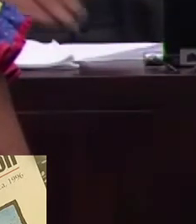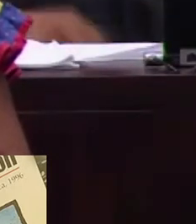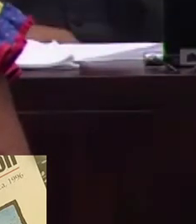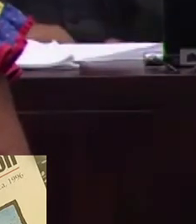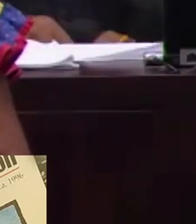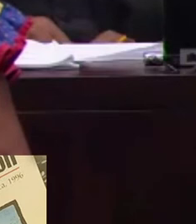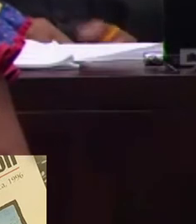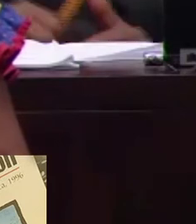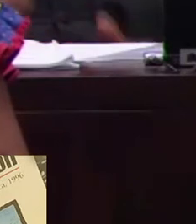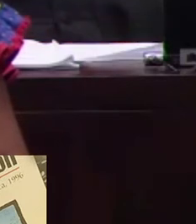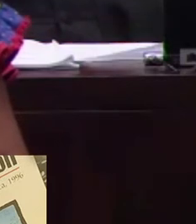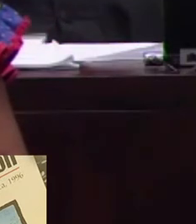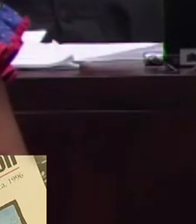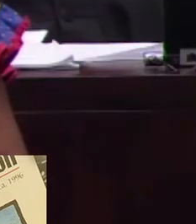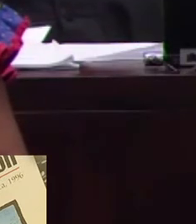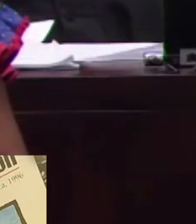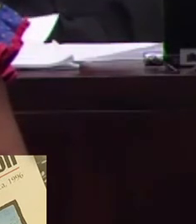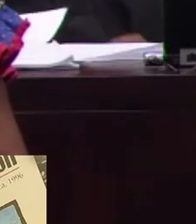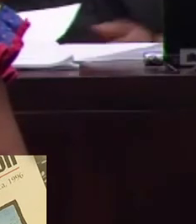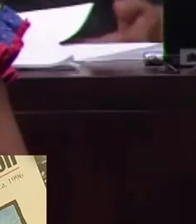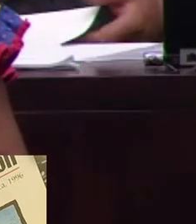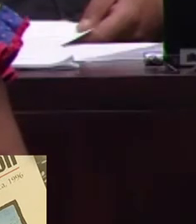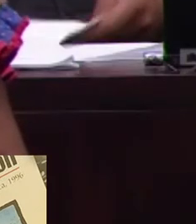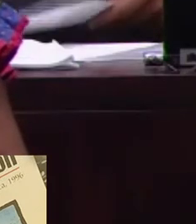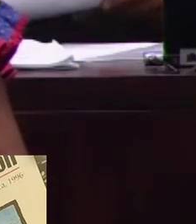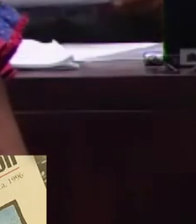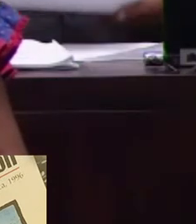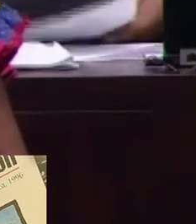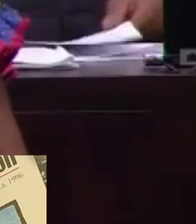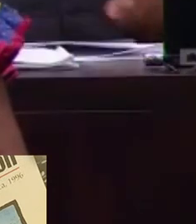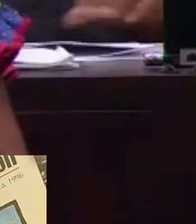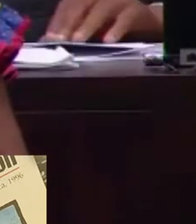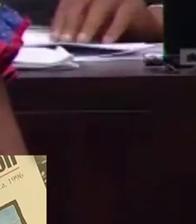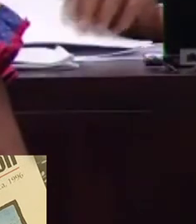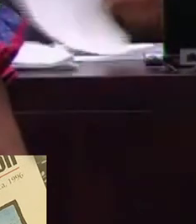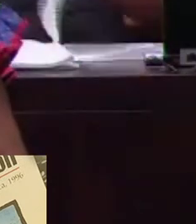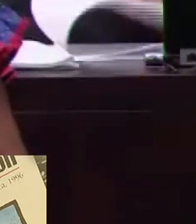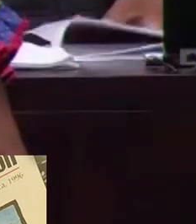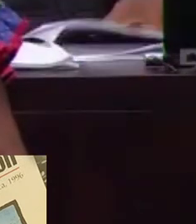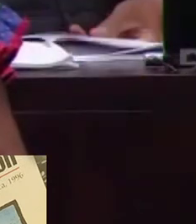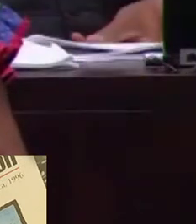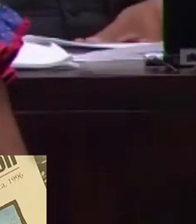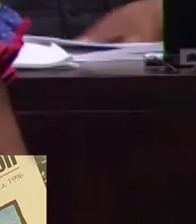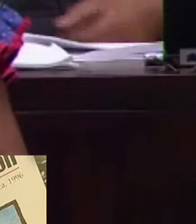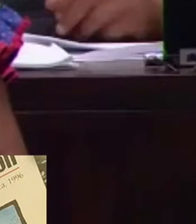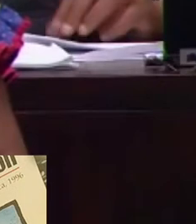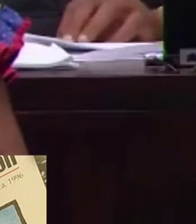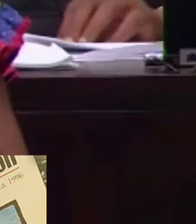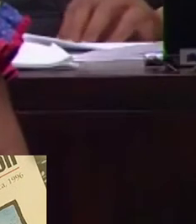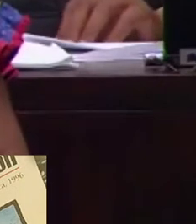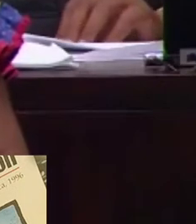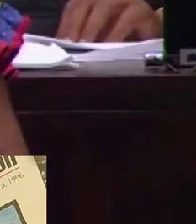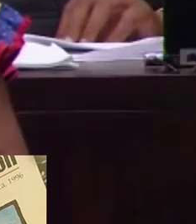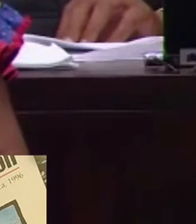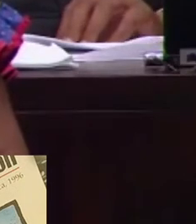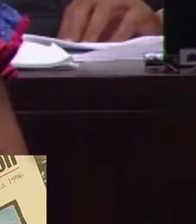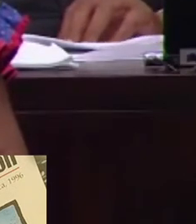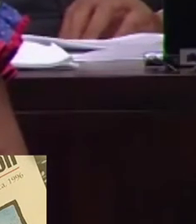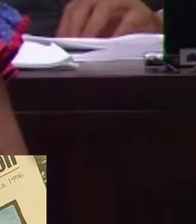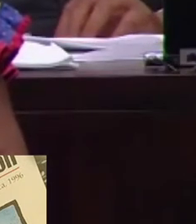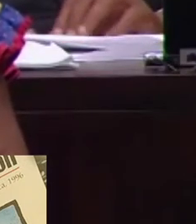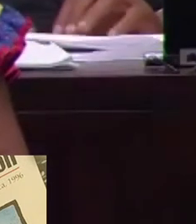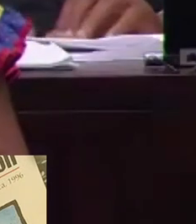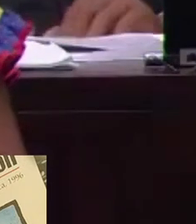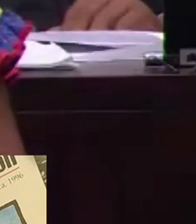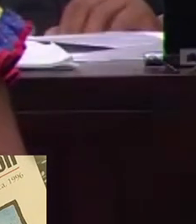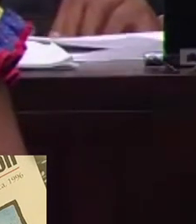oppression that women face due to dependency on men. Breaking this cycle of oppression is critical for